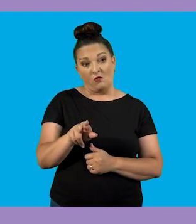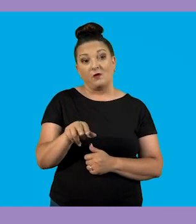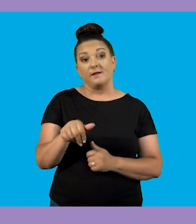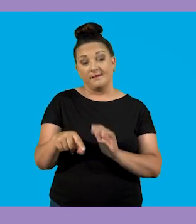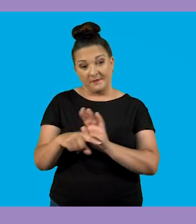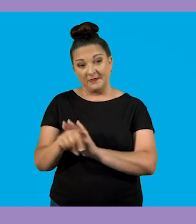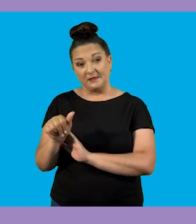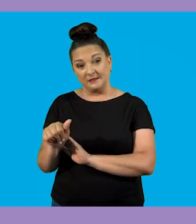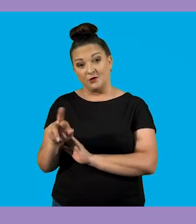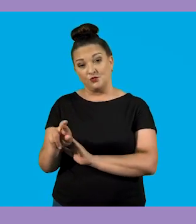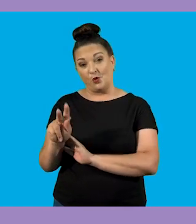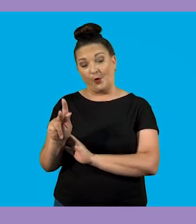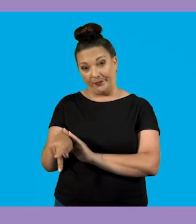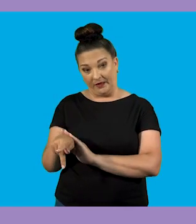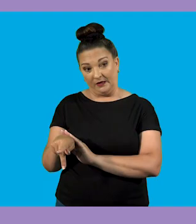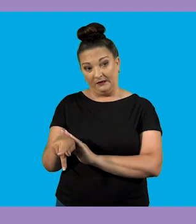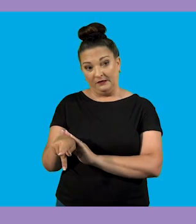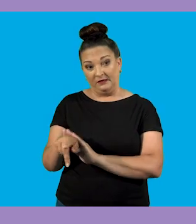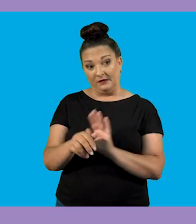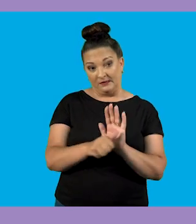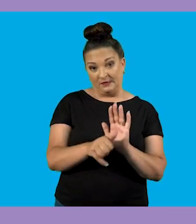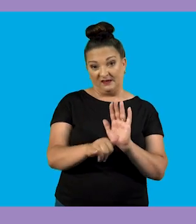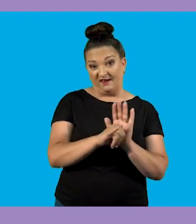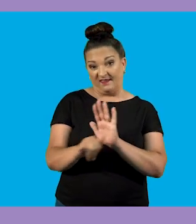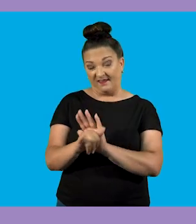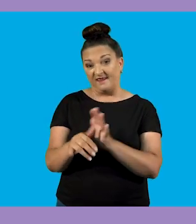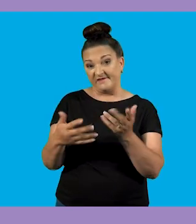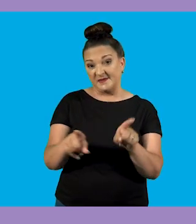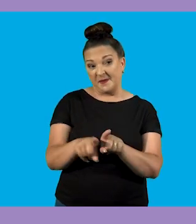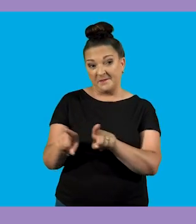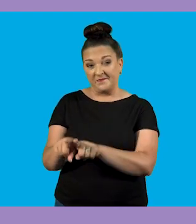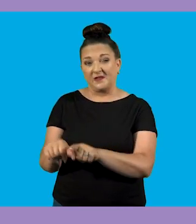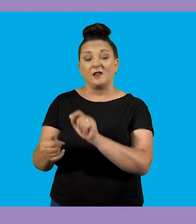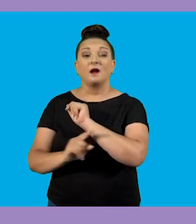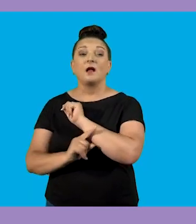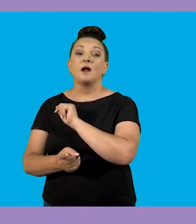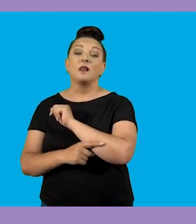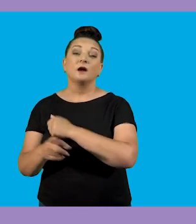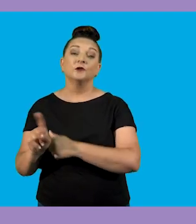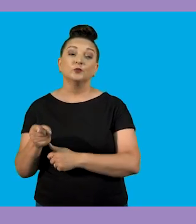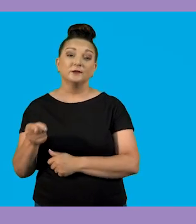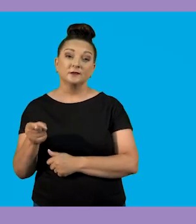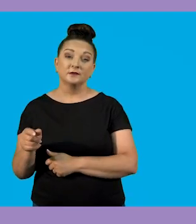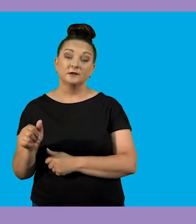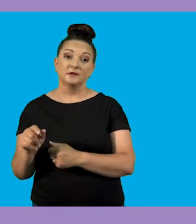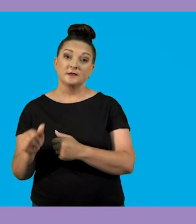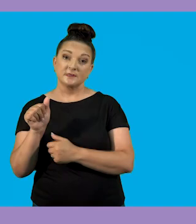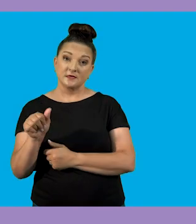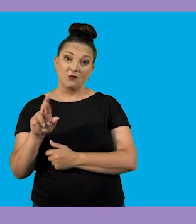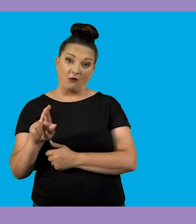and 6rp, of which we said we've identified them as like terms. And lastly, we have